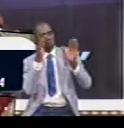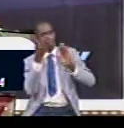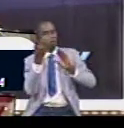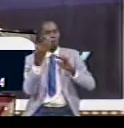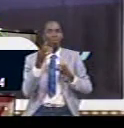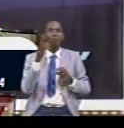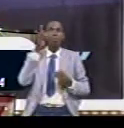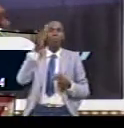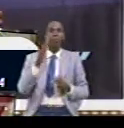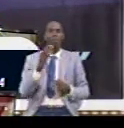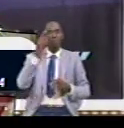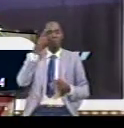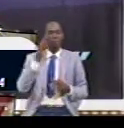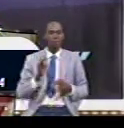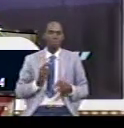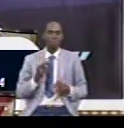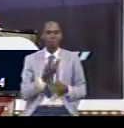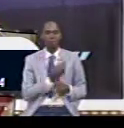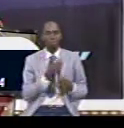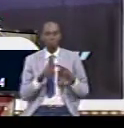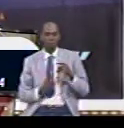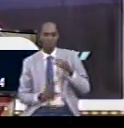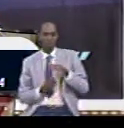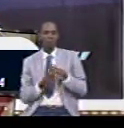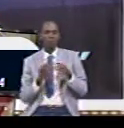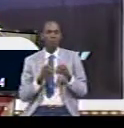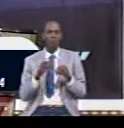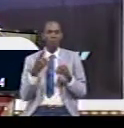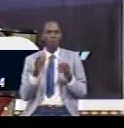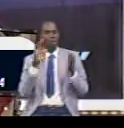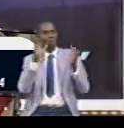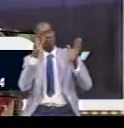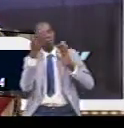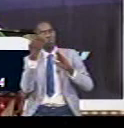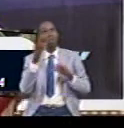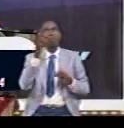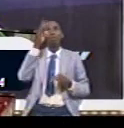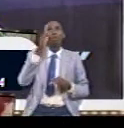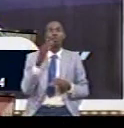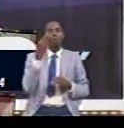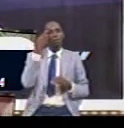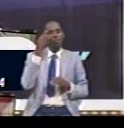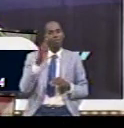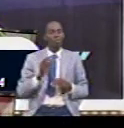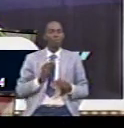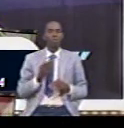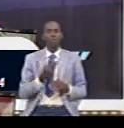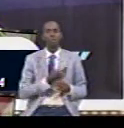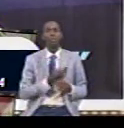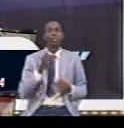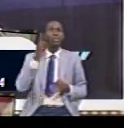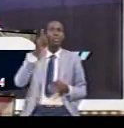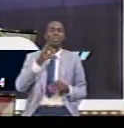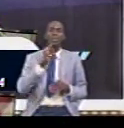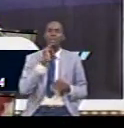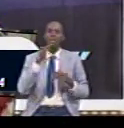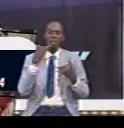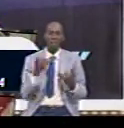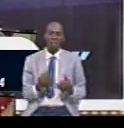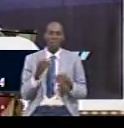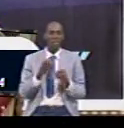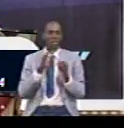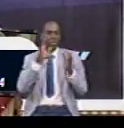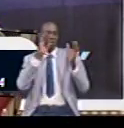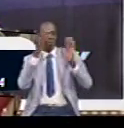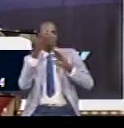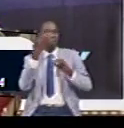God for us. To appear in the presence of God for us. It's not the presence of God. And he appears for you.